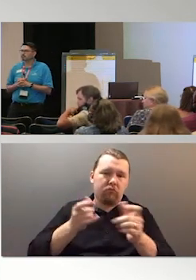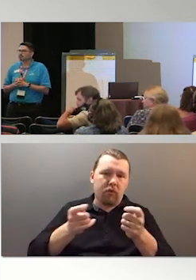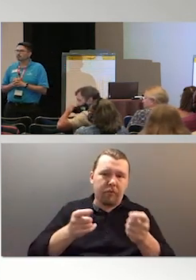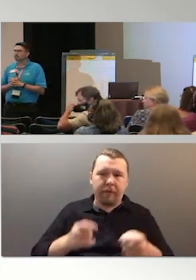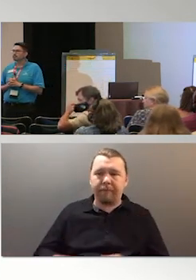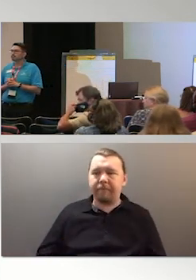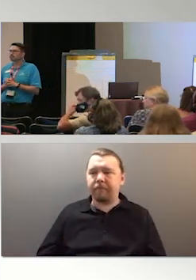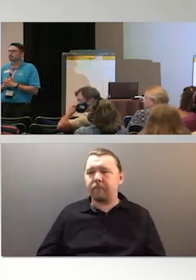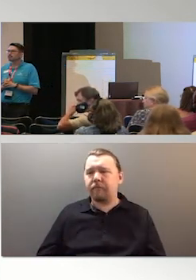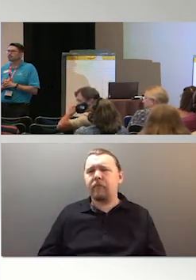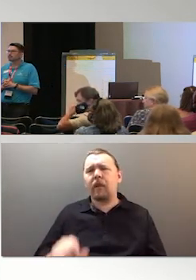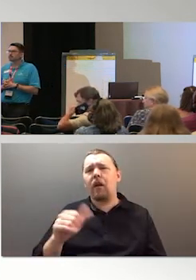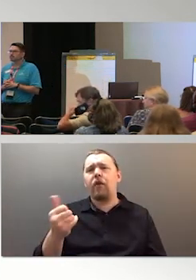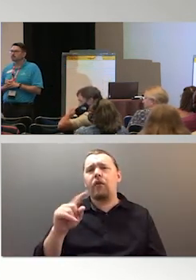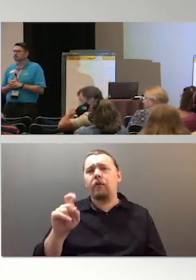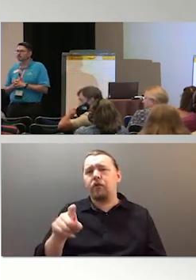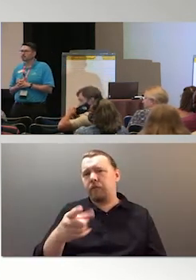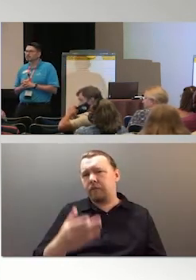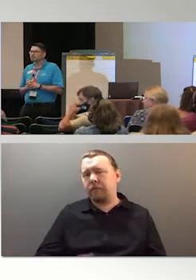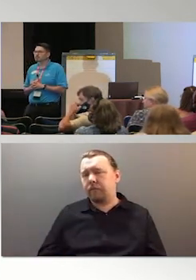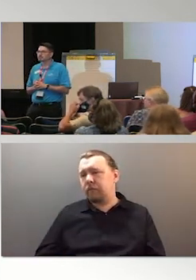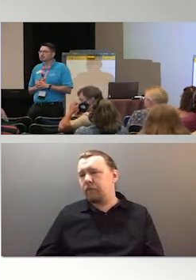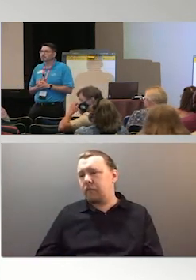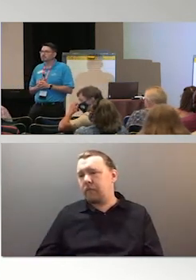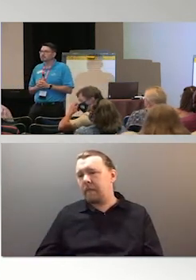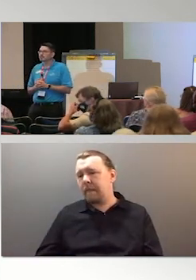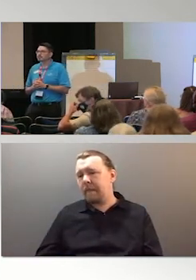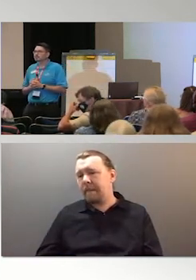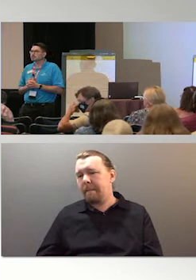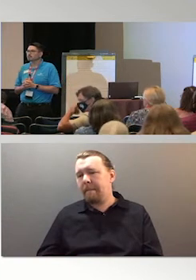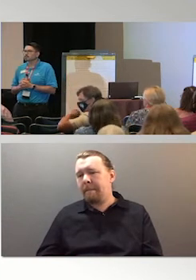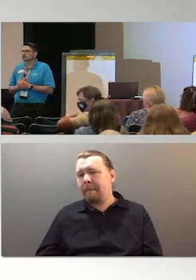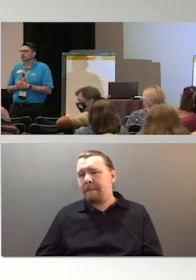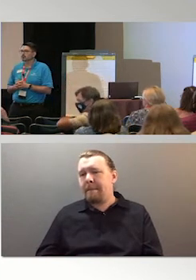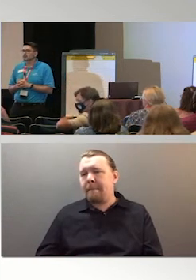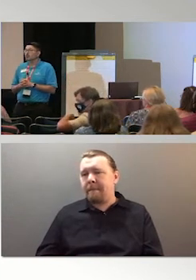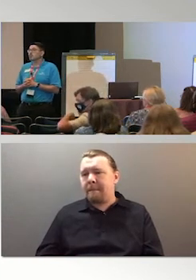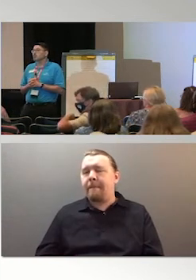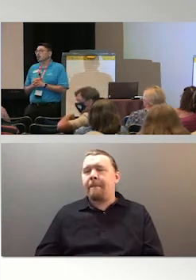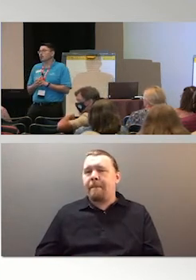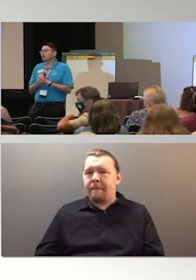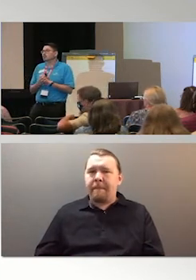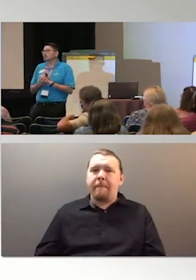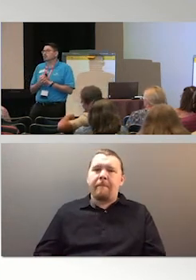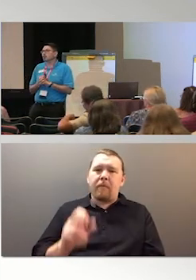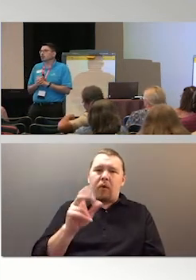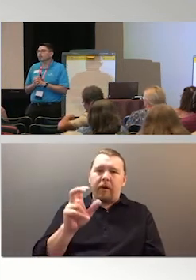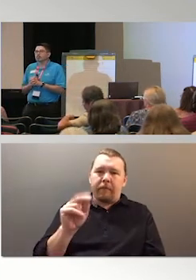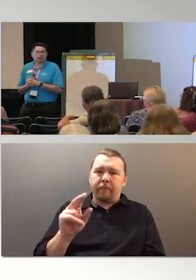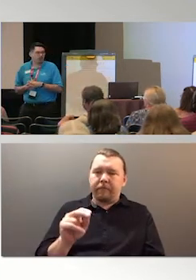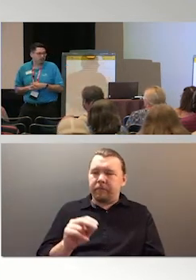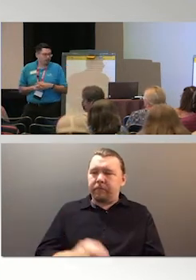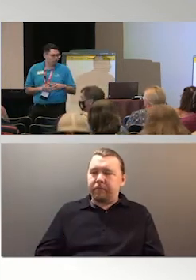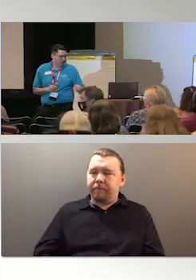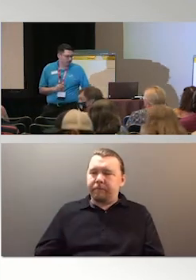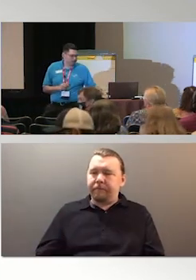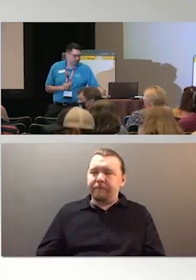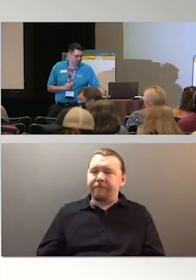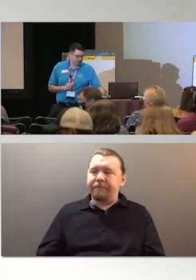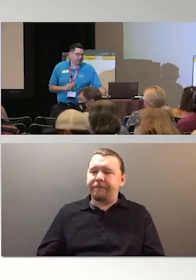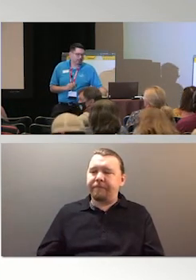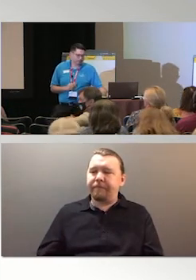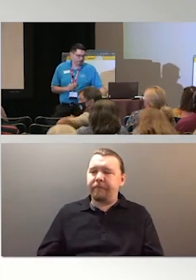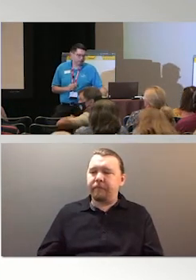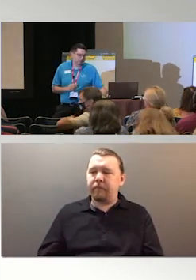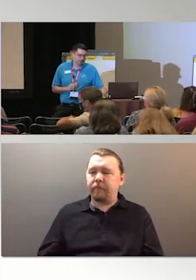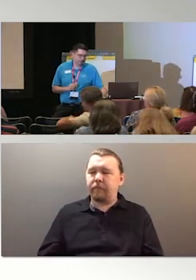for individuals receiving Social Security income? No. So I have a 5-year-old